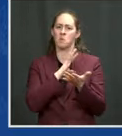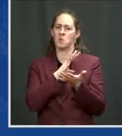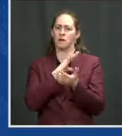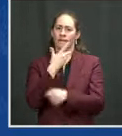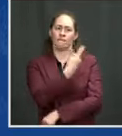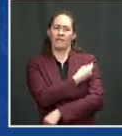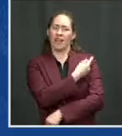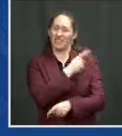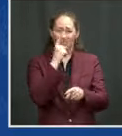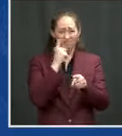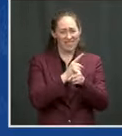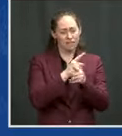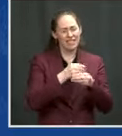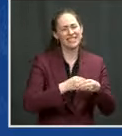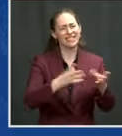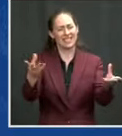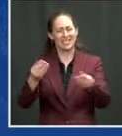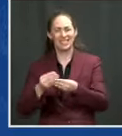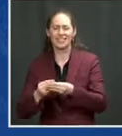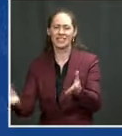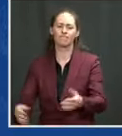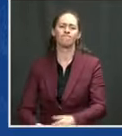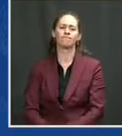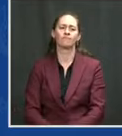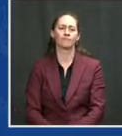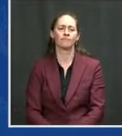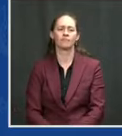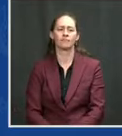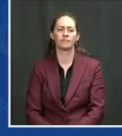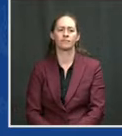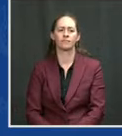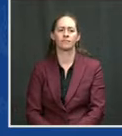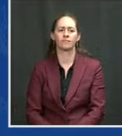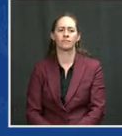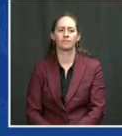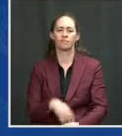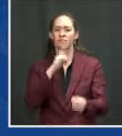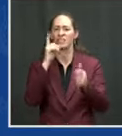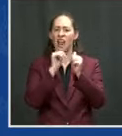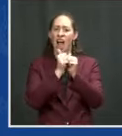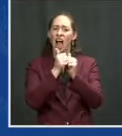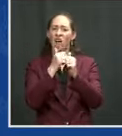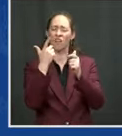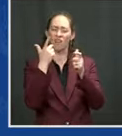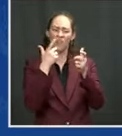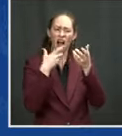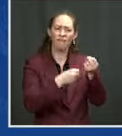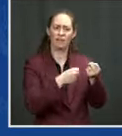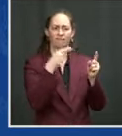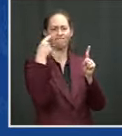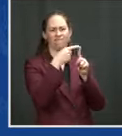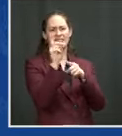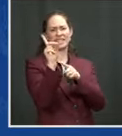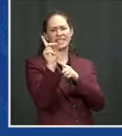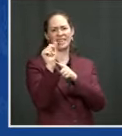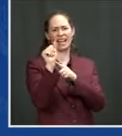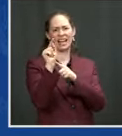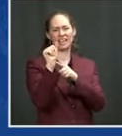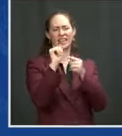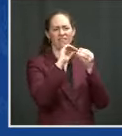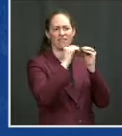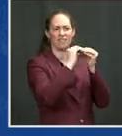do agree. The confidence is based on the data. Governor Cox is exactly right. We believe in the data. We believe in transparency.